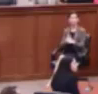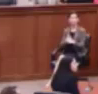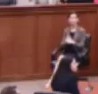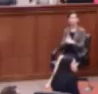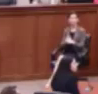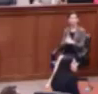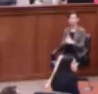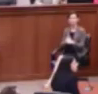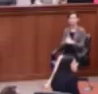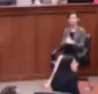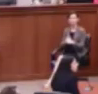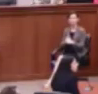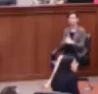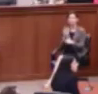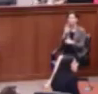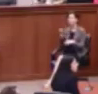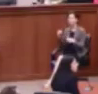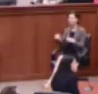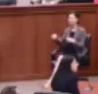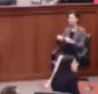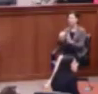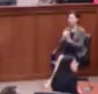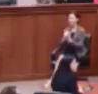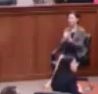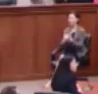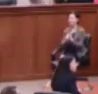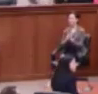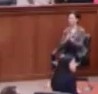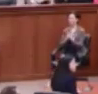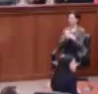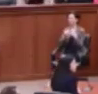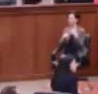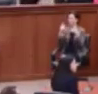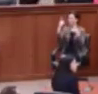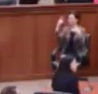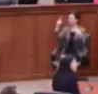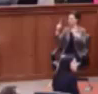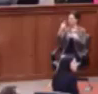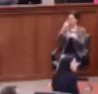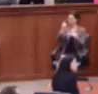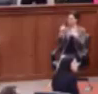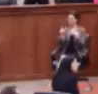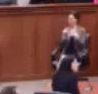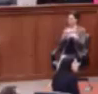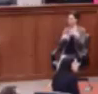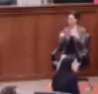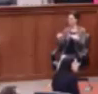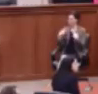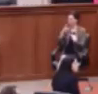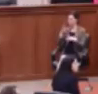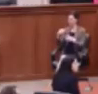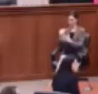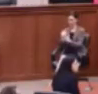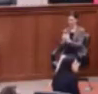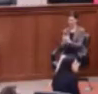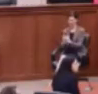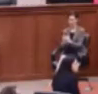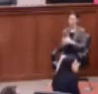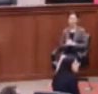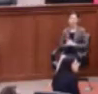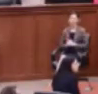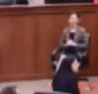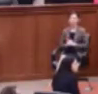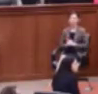given a list of the highlights of the things that have been accomplished so far this